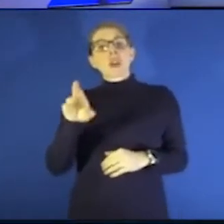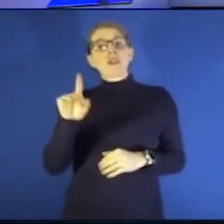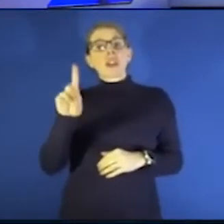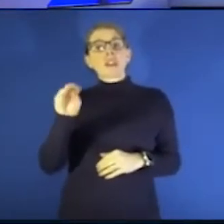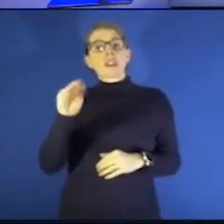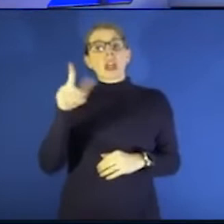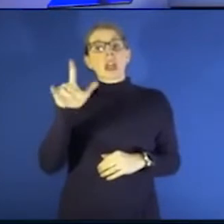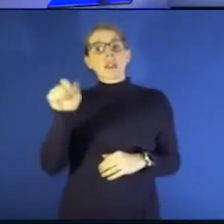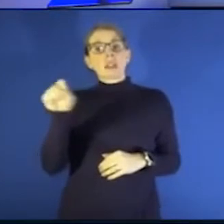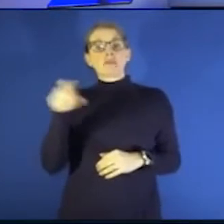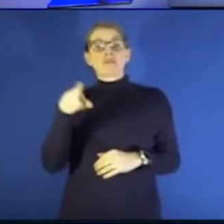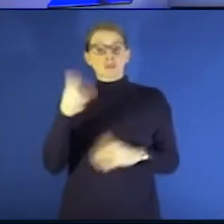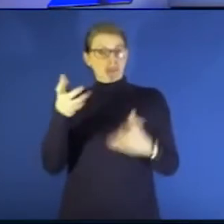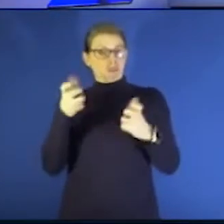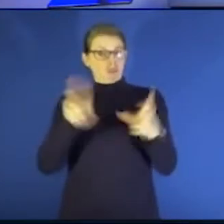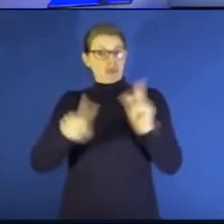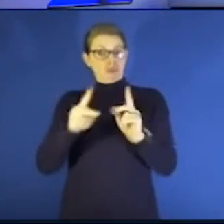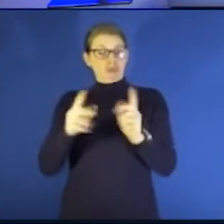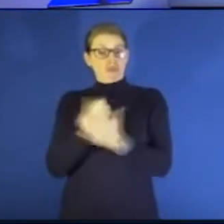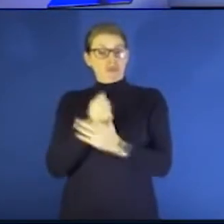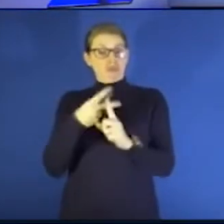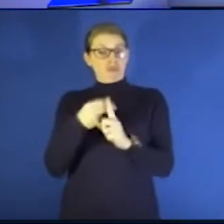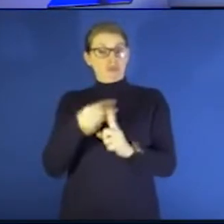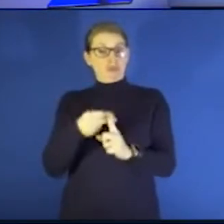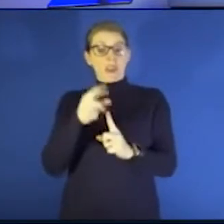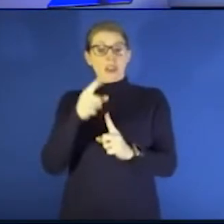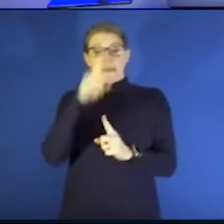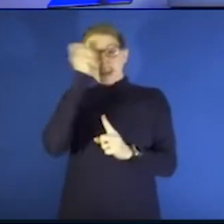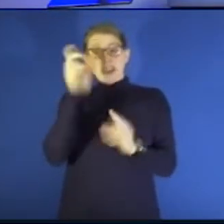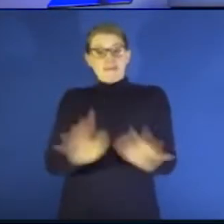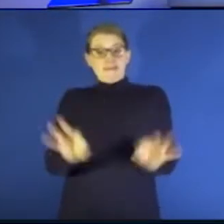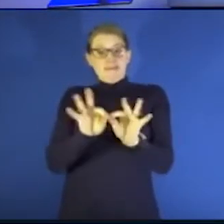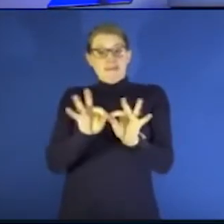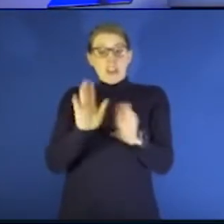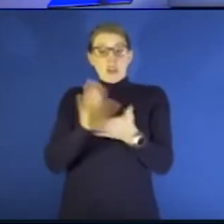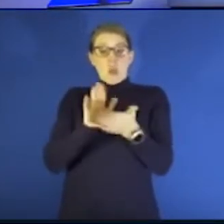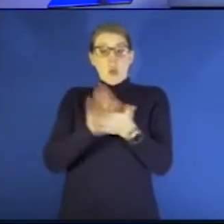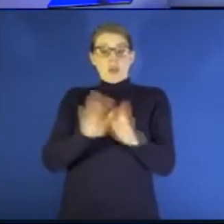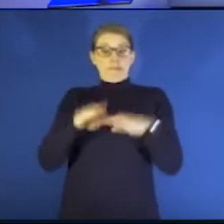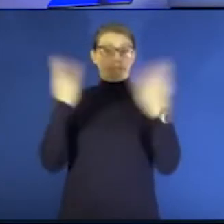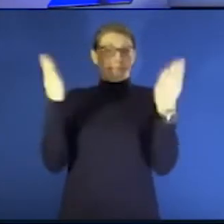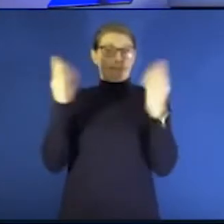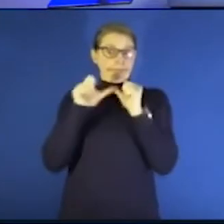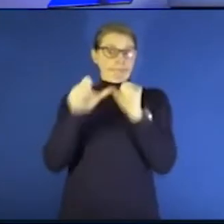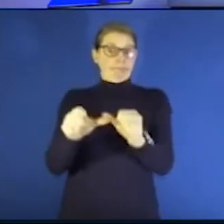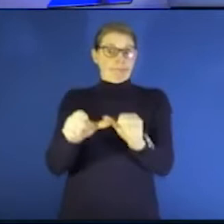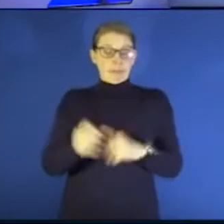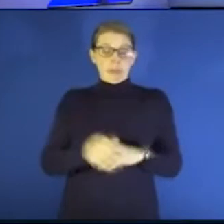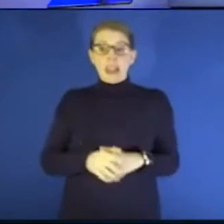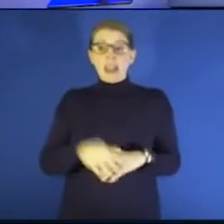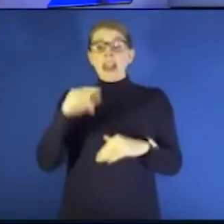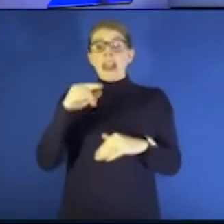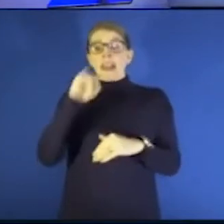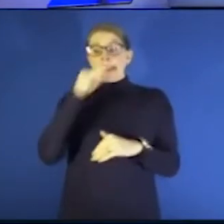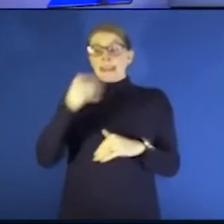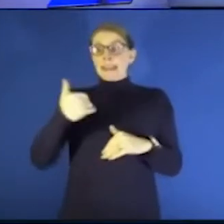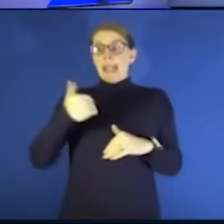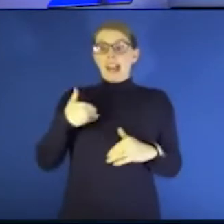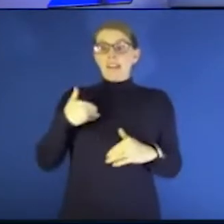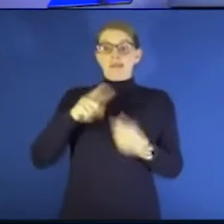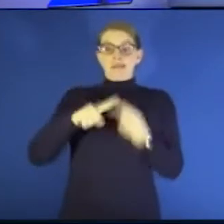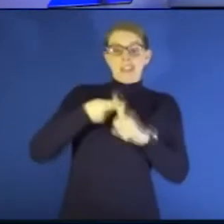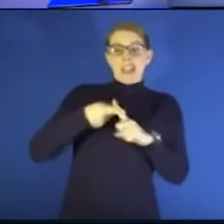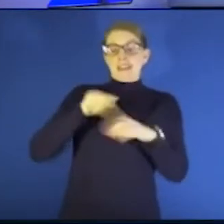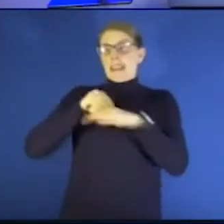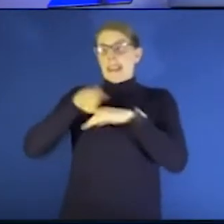want people vaccinated because it's crucial that schools stay open and that kids have these outlets and that they have their counselors and their coaches and